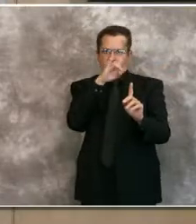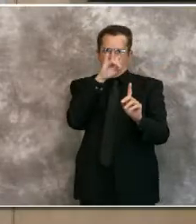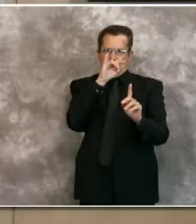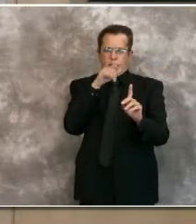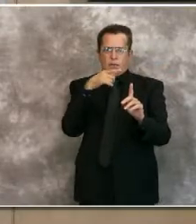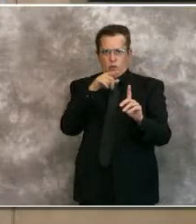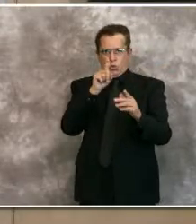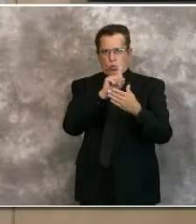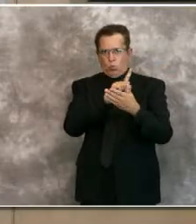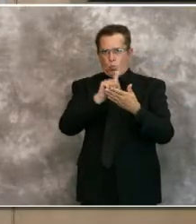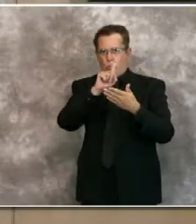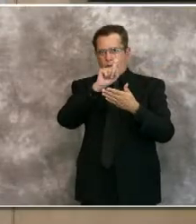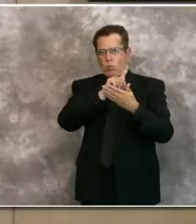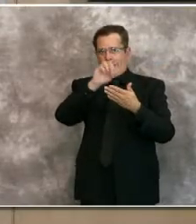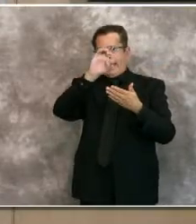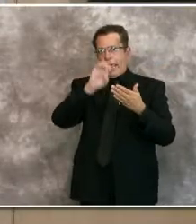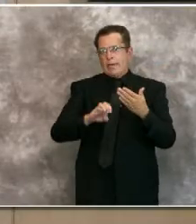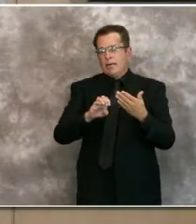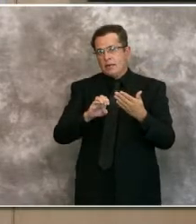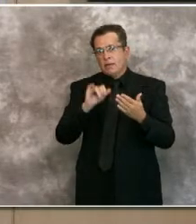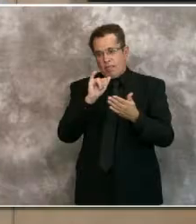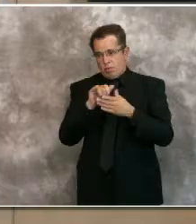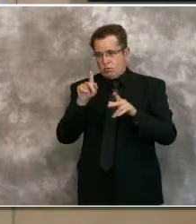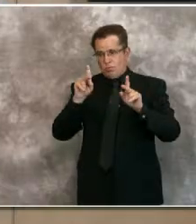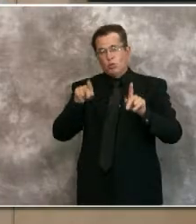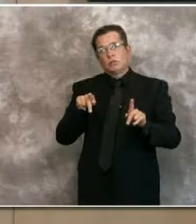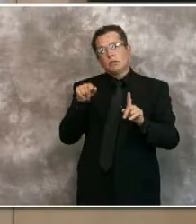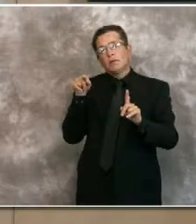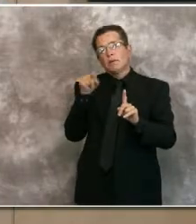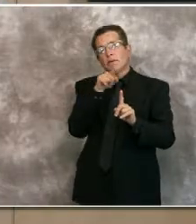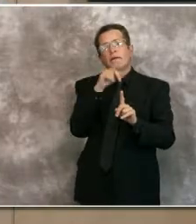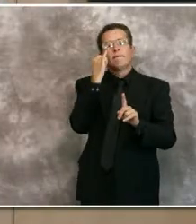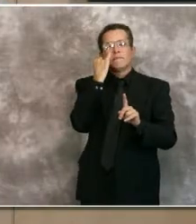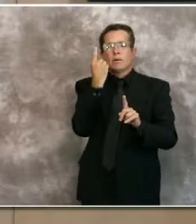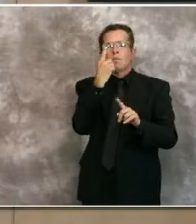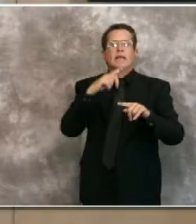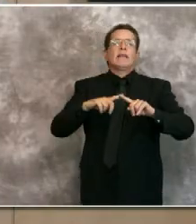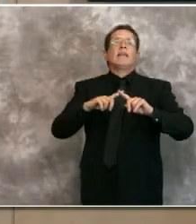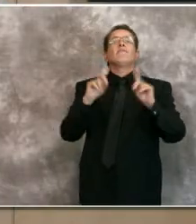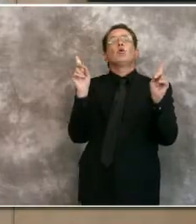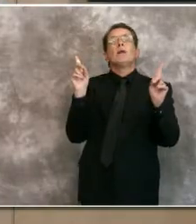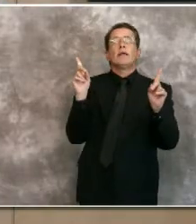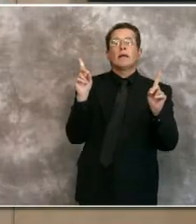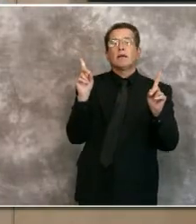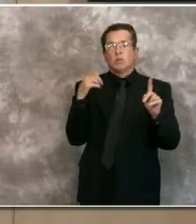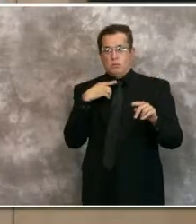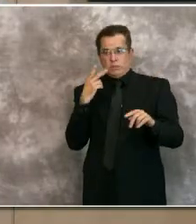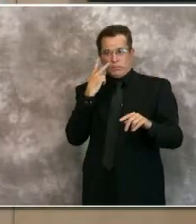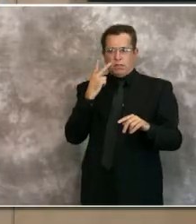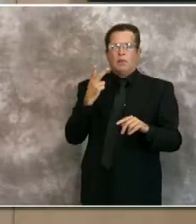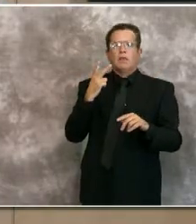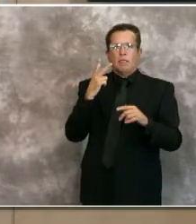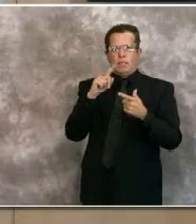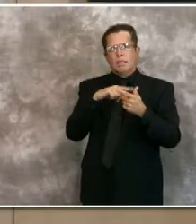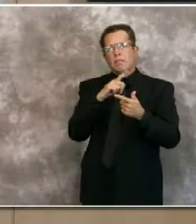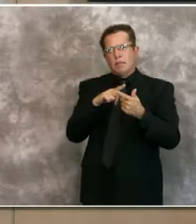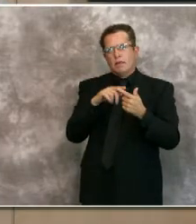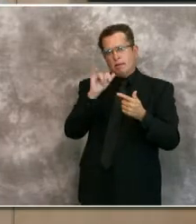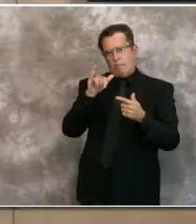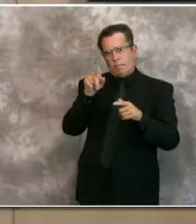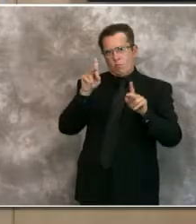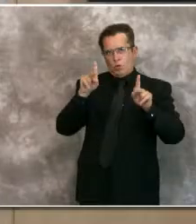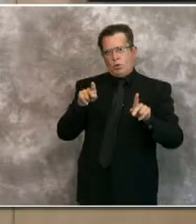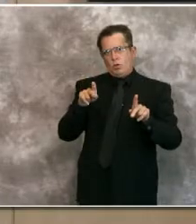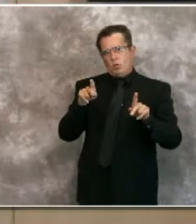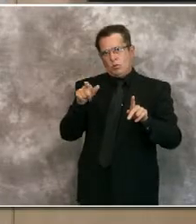the weekend, if those types of activities are different than the activities that folks